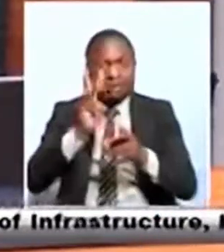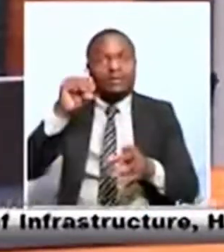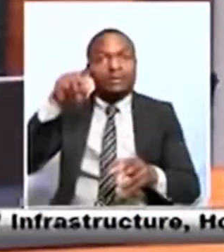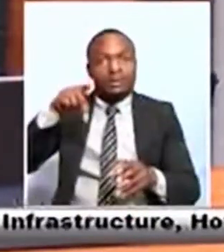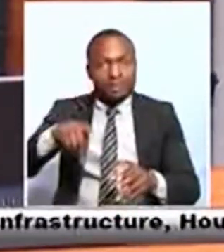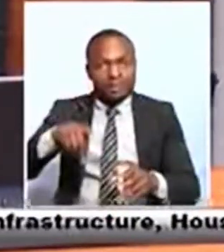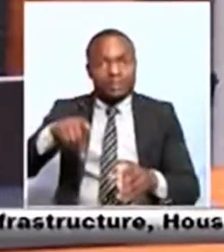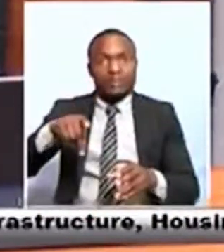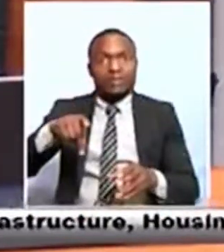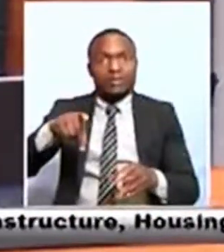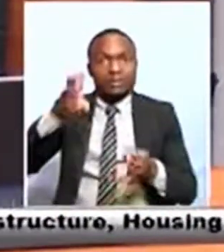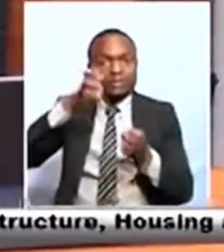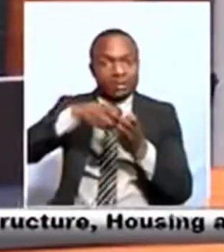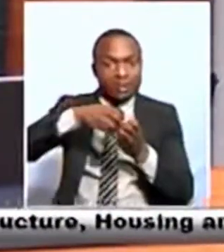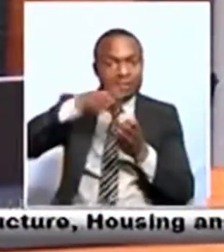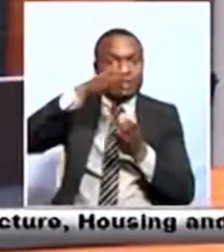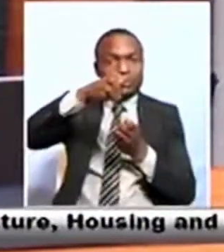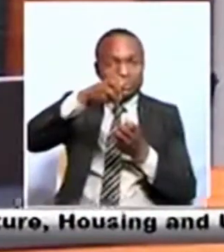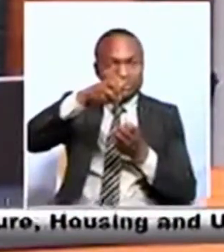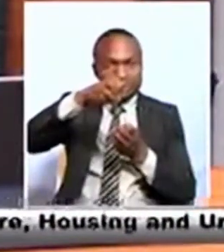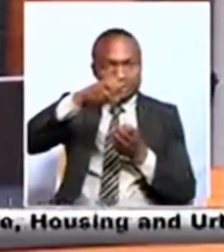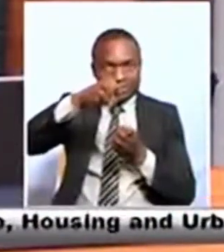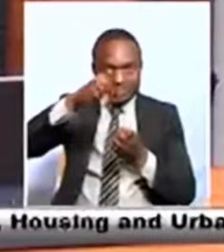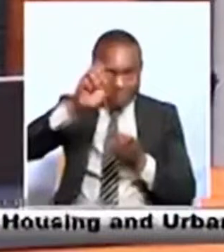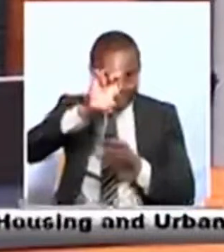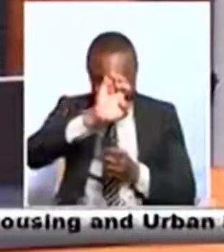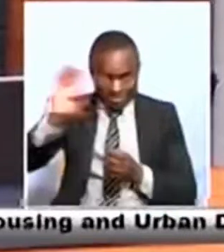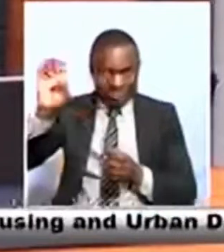for Solwezi East.